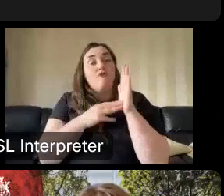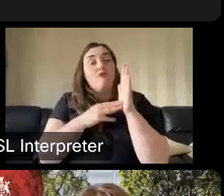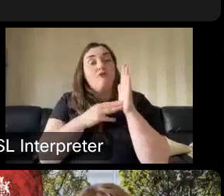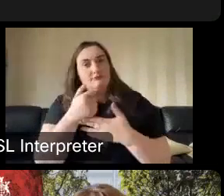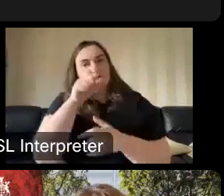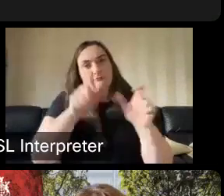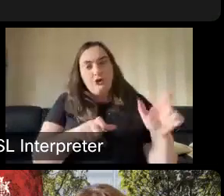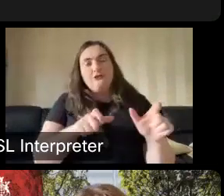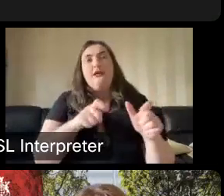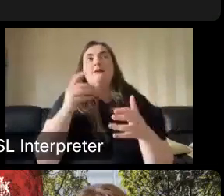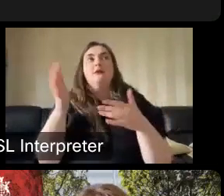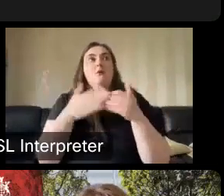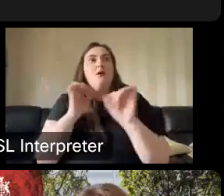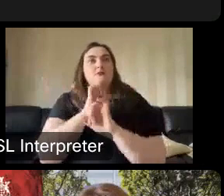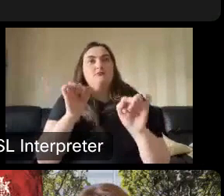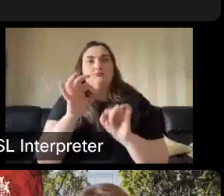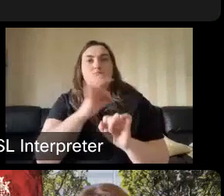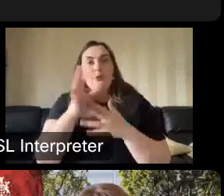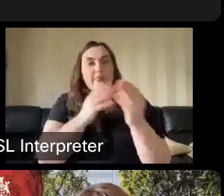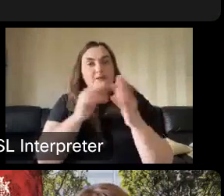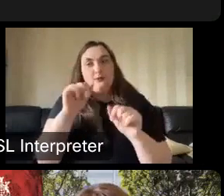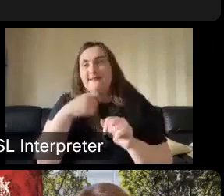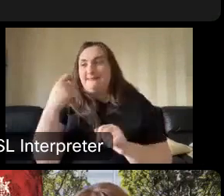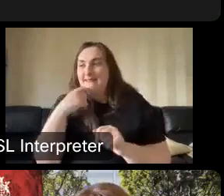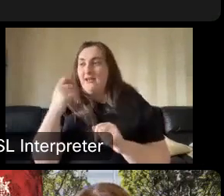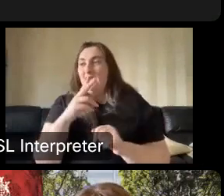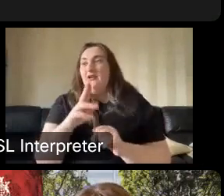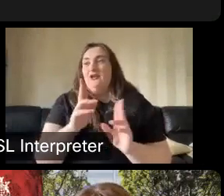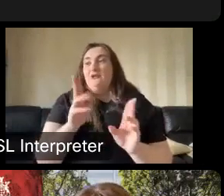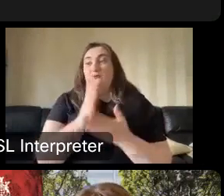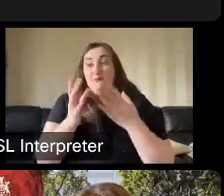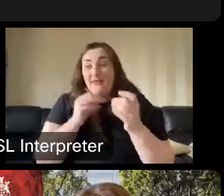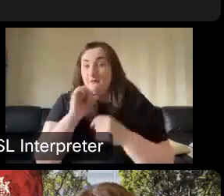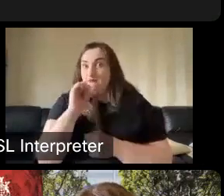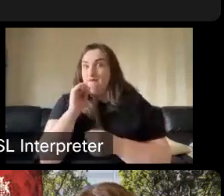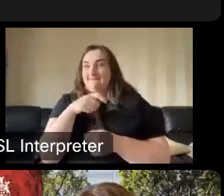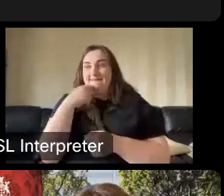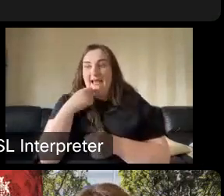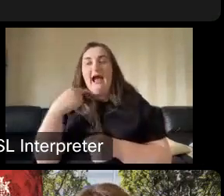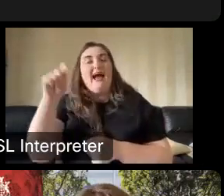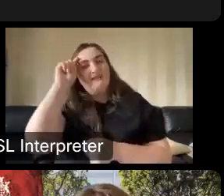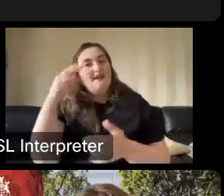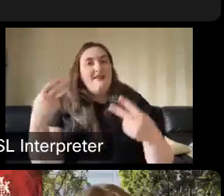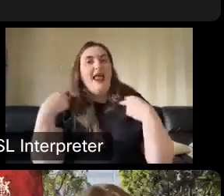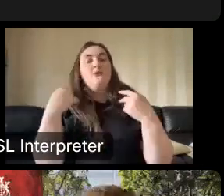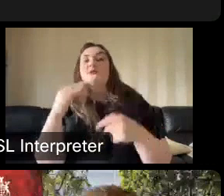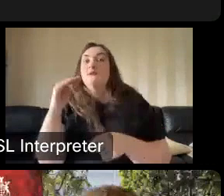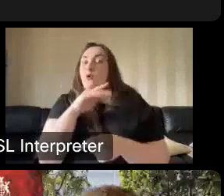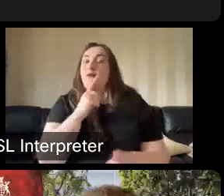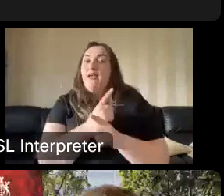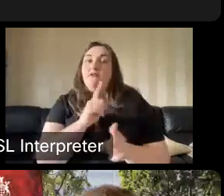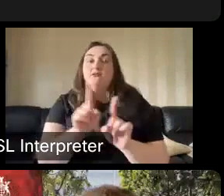are the good things you can say, what things should you avoid saying, the kind of language I think is very important there as well, so that